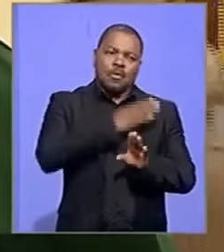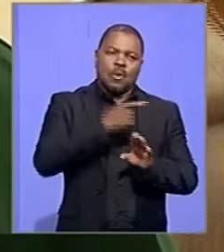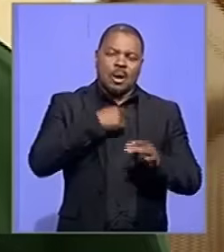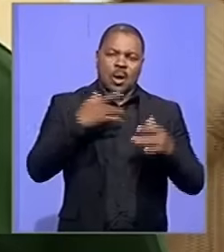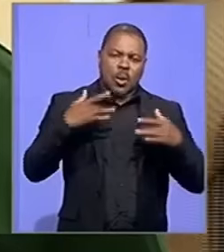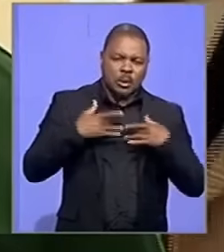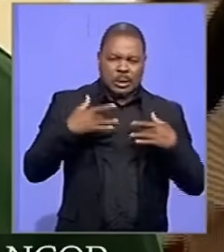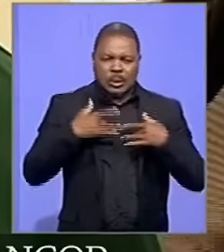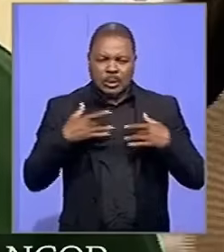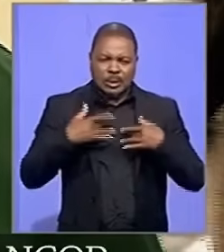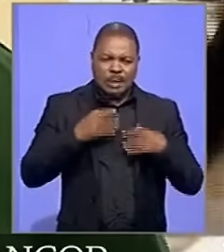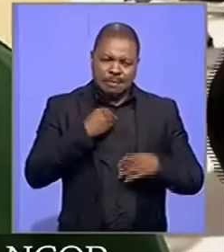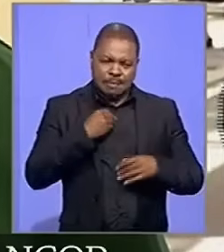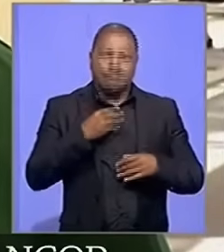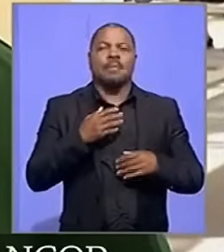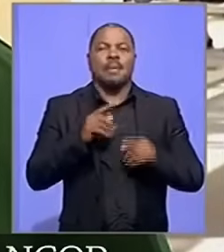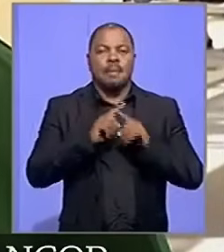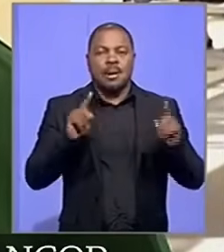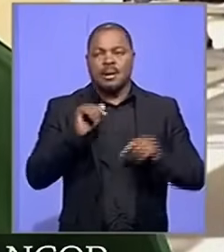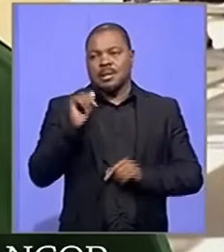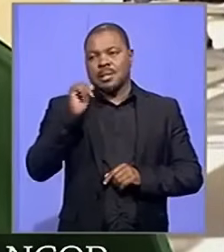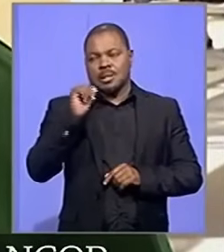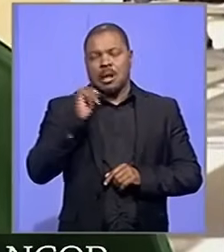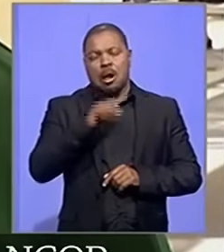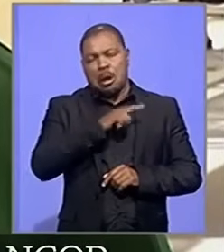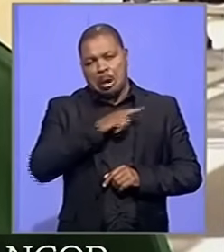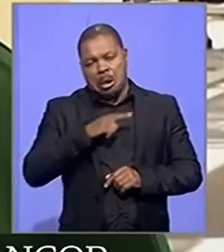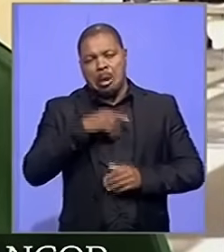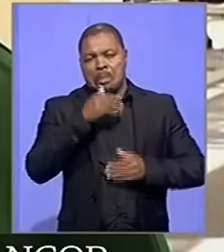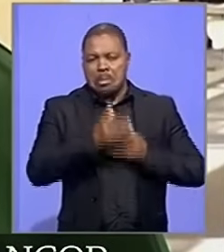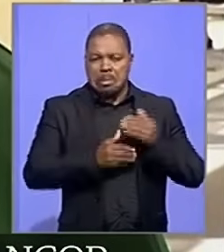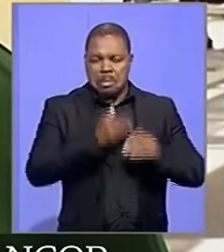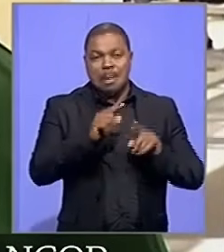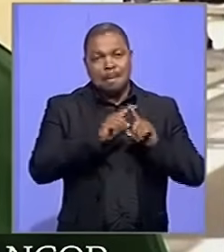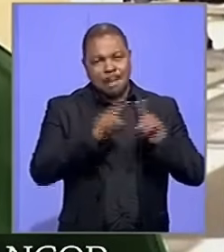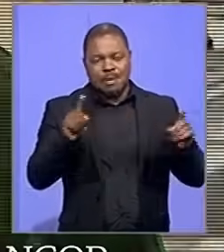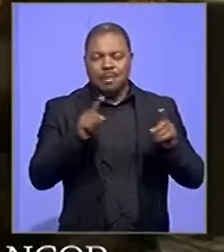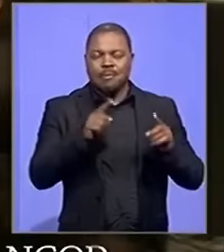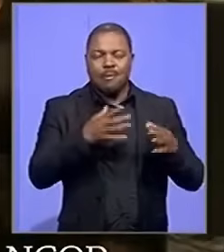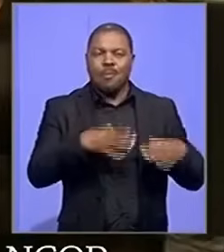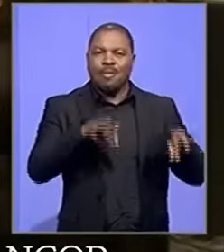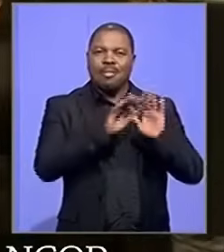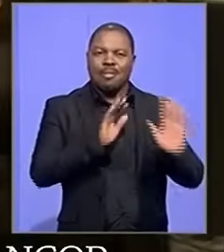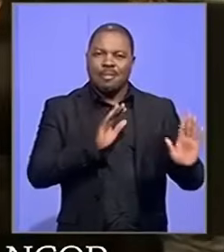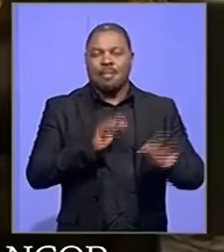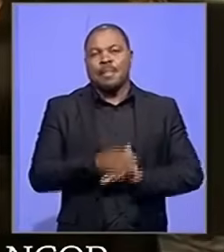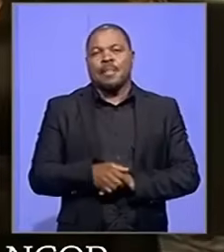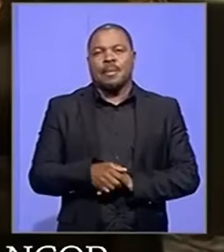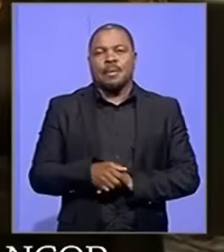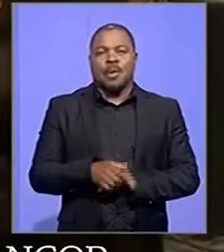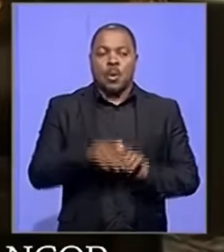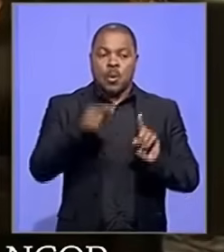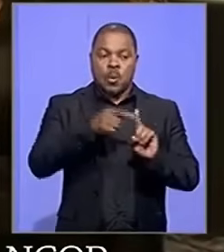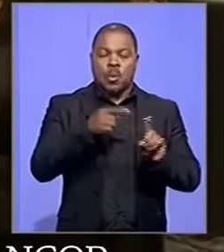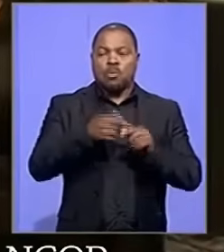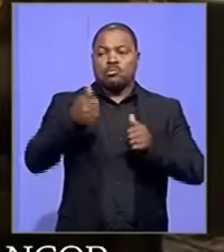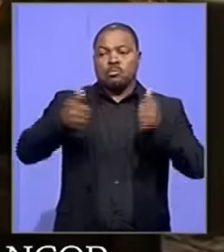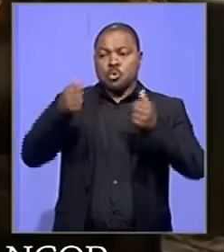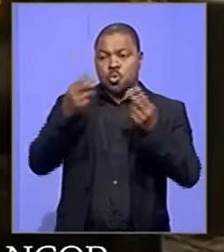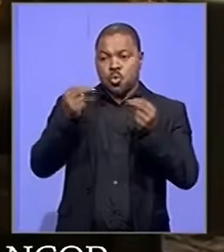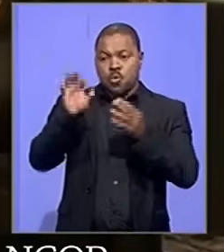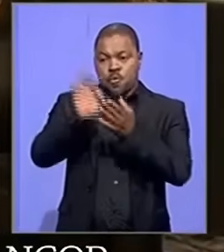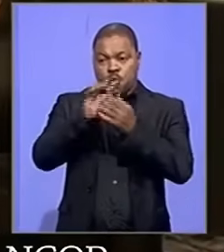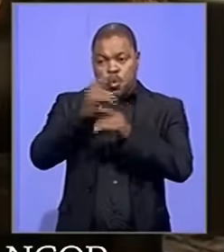very concerned. And yesterday it took quite long, but it was worthwhile. Molaetša wa gago baetapele ba ba sa